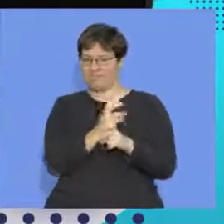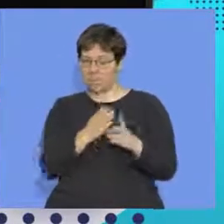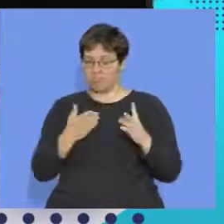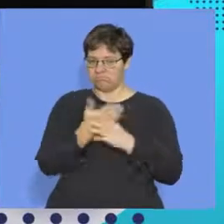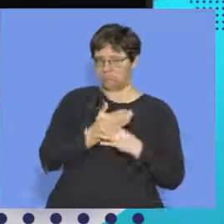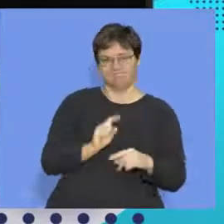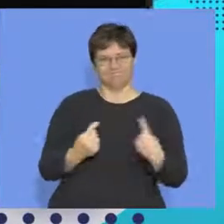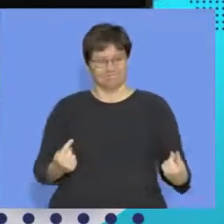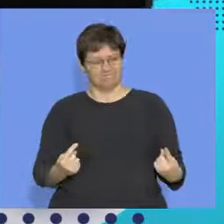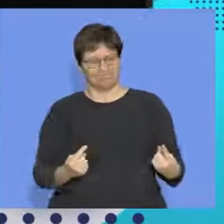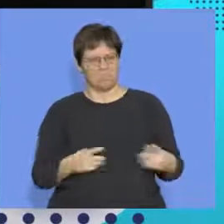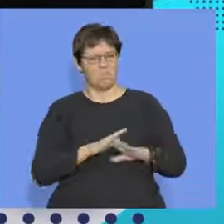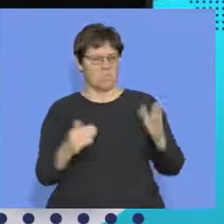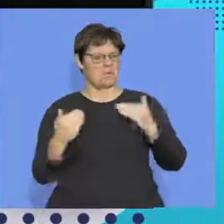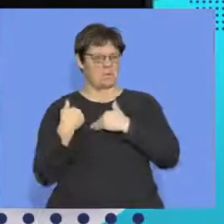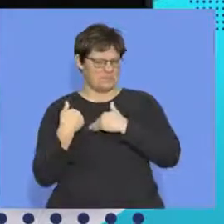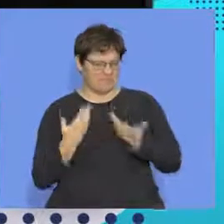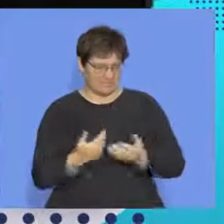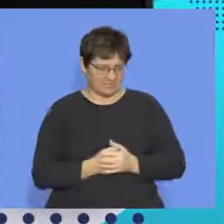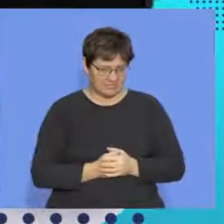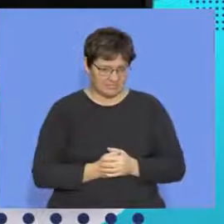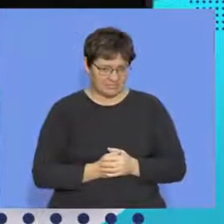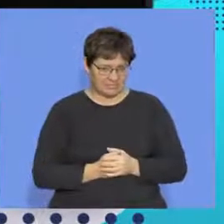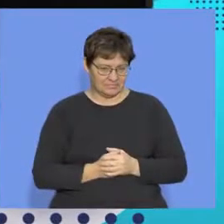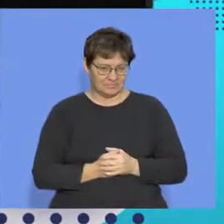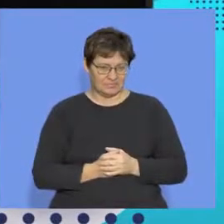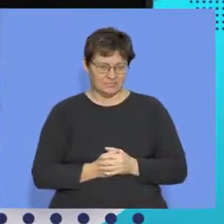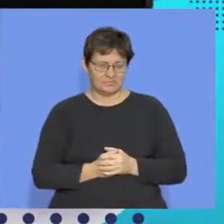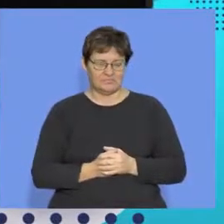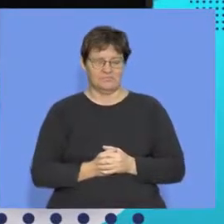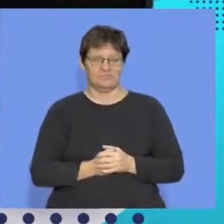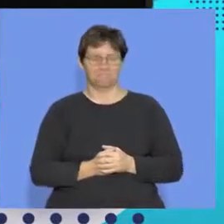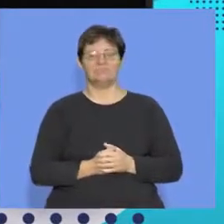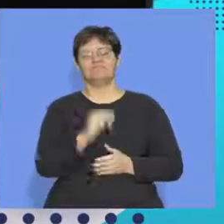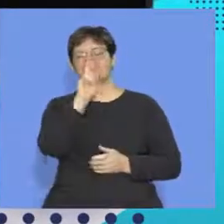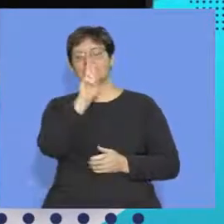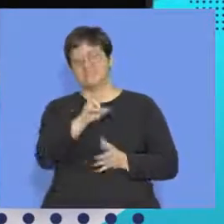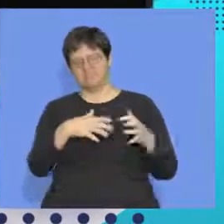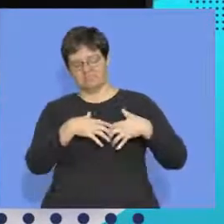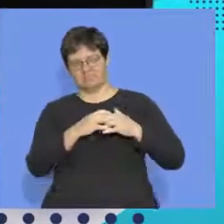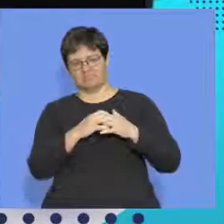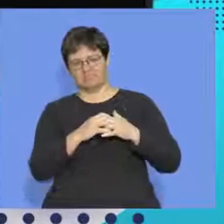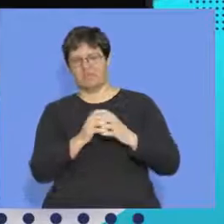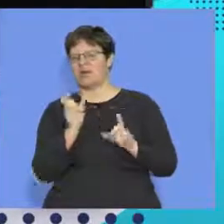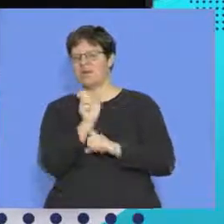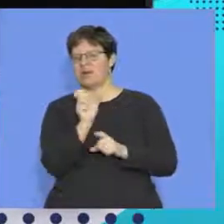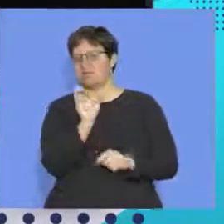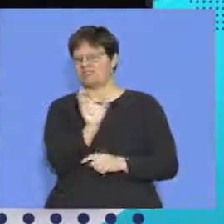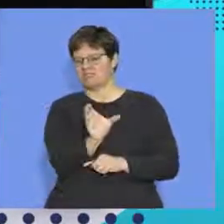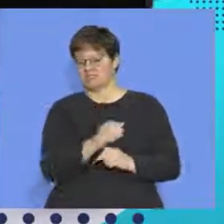against hackers or other criminal activities, okay. Let's see how can we form passwords here.